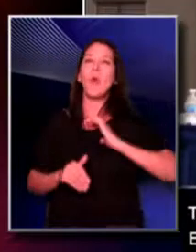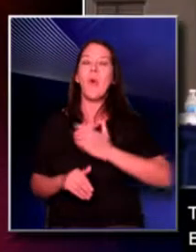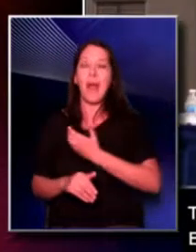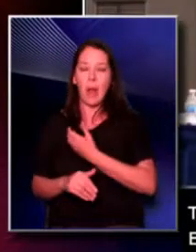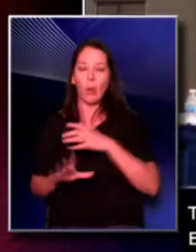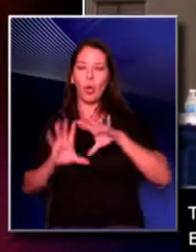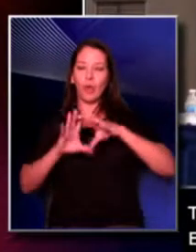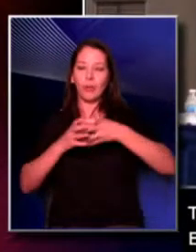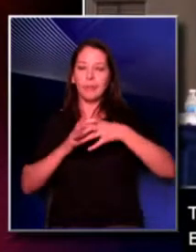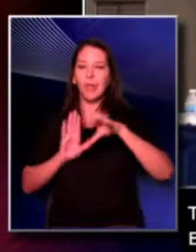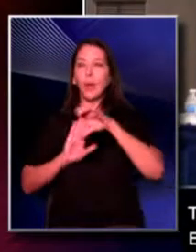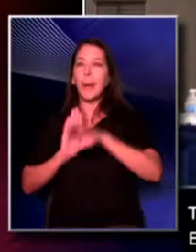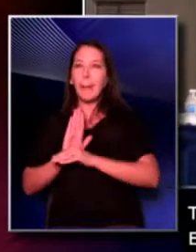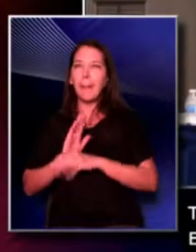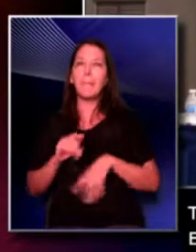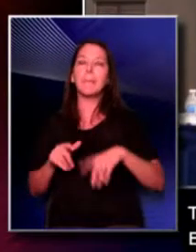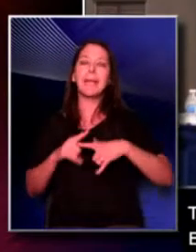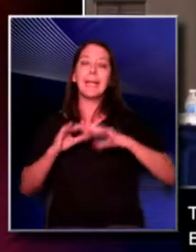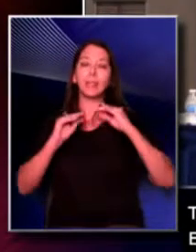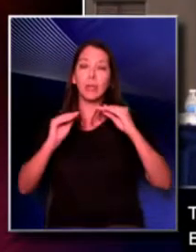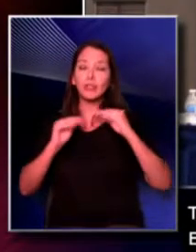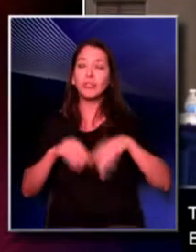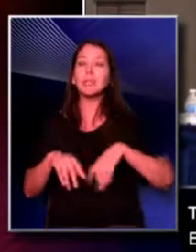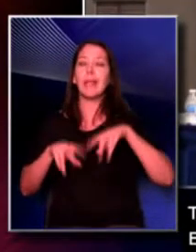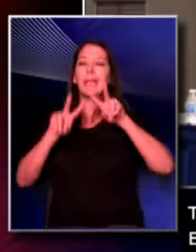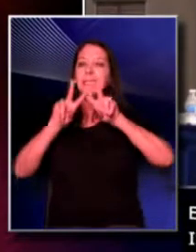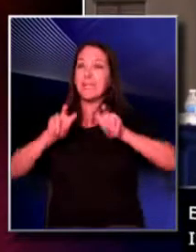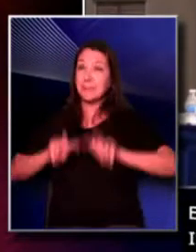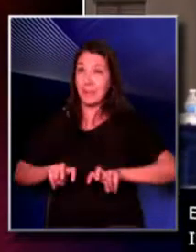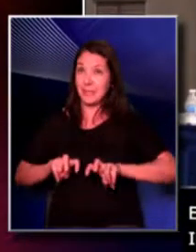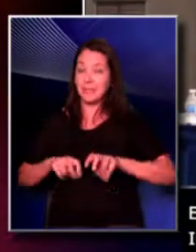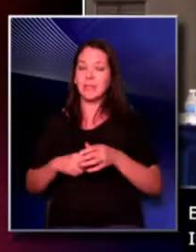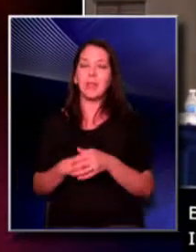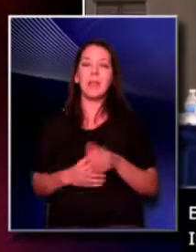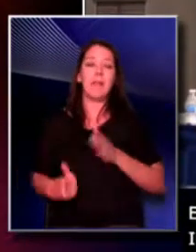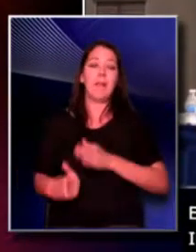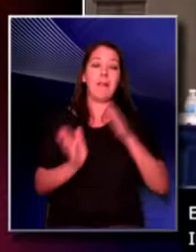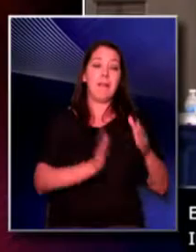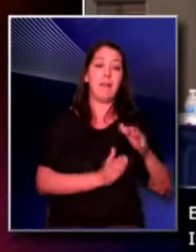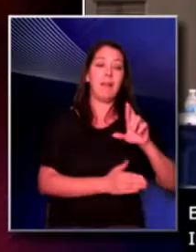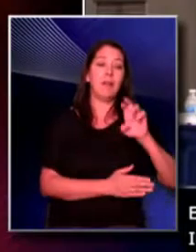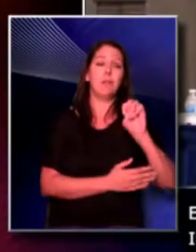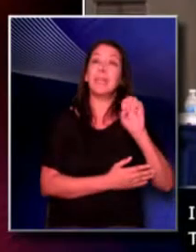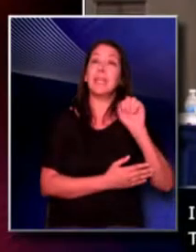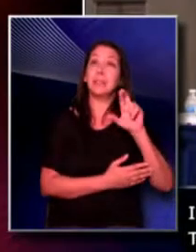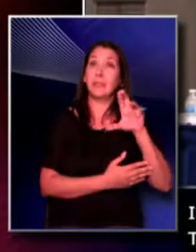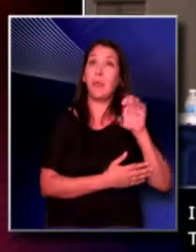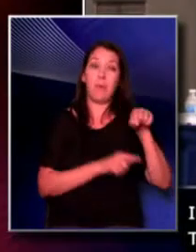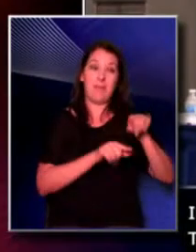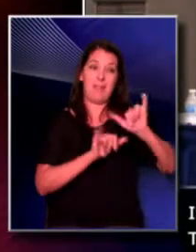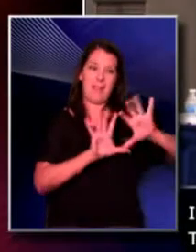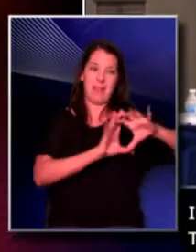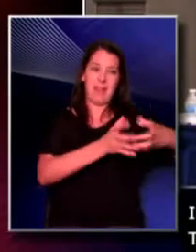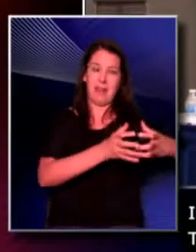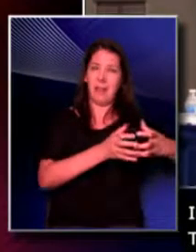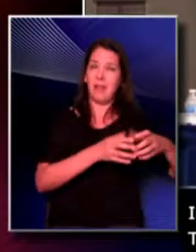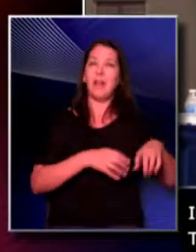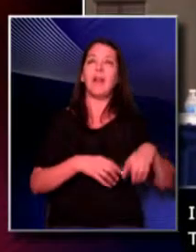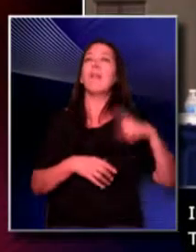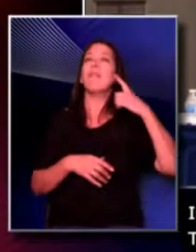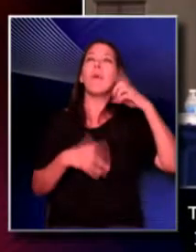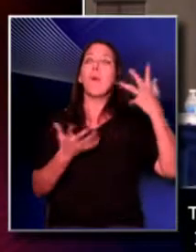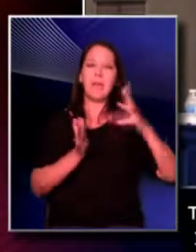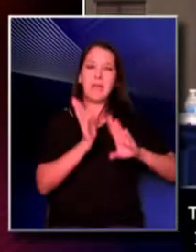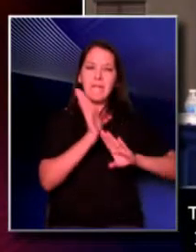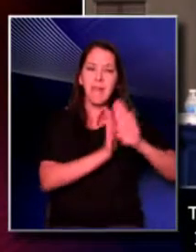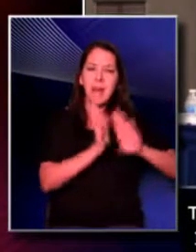curriculum, instruction, and assessment. The resource capacity, of course, is to develop and